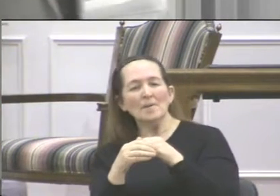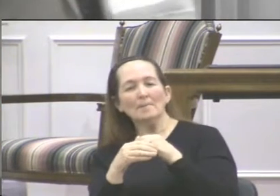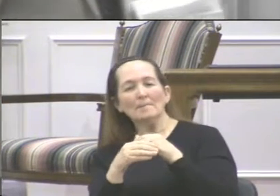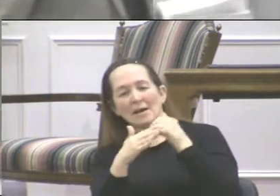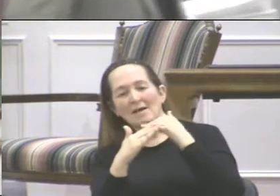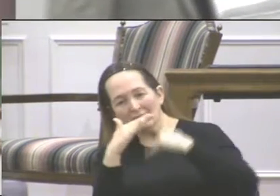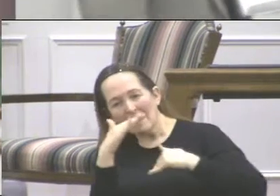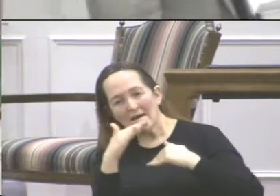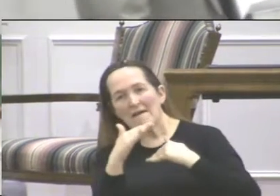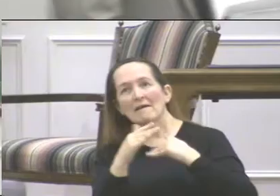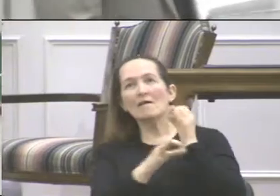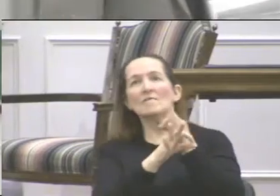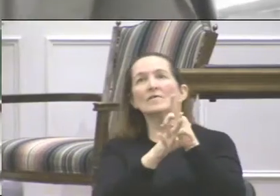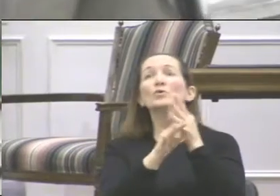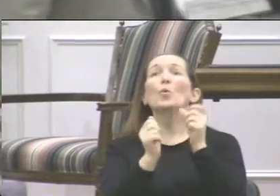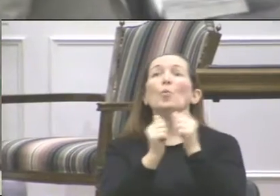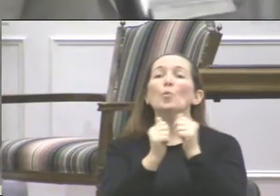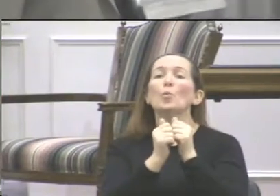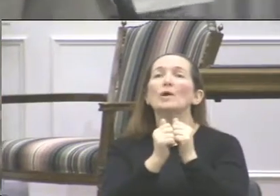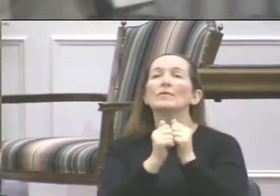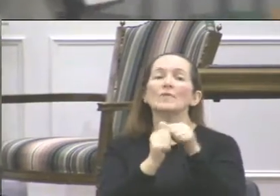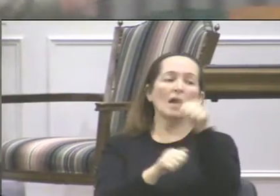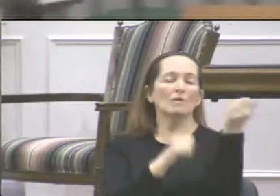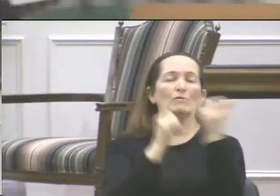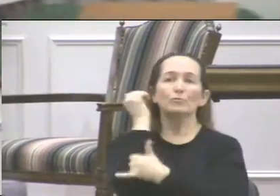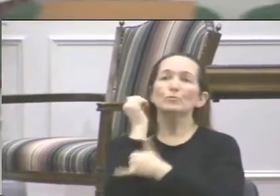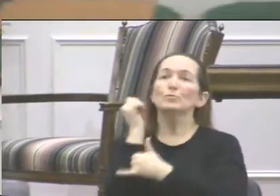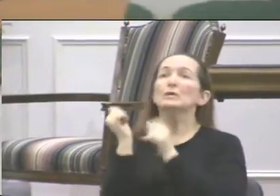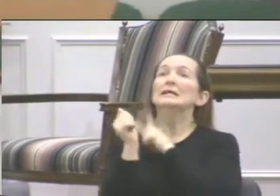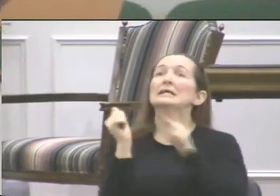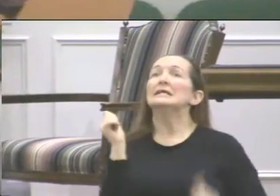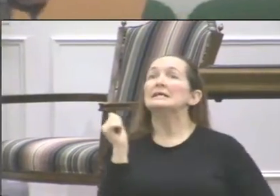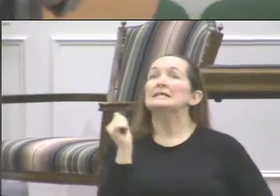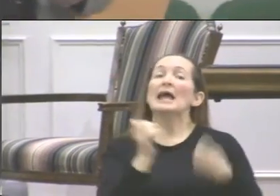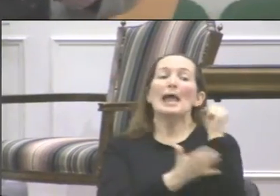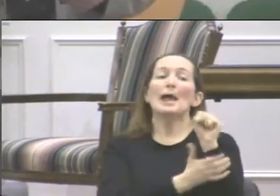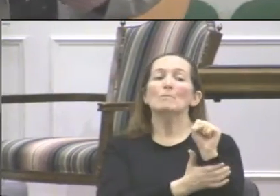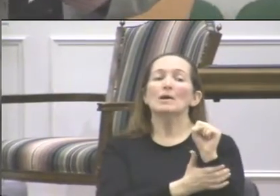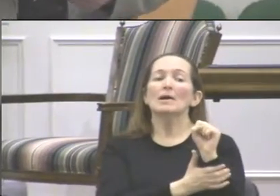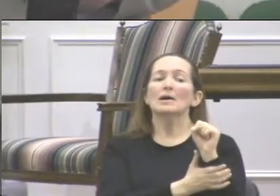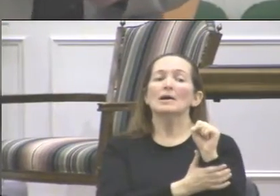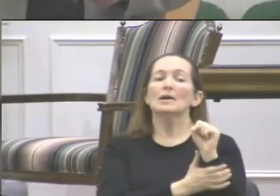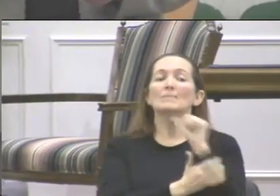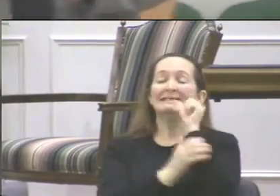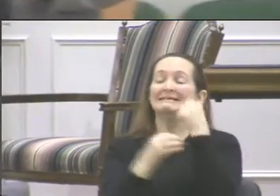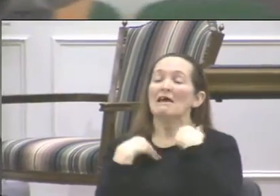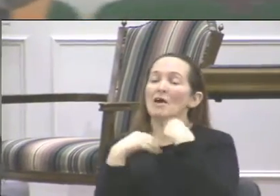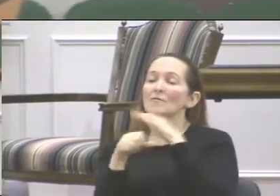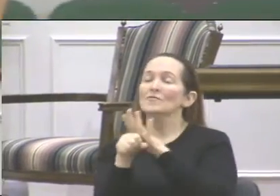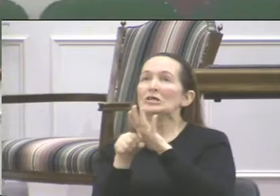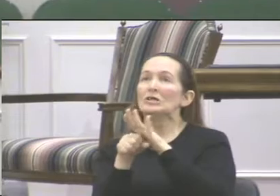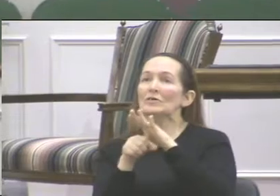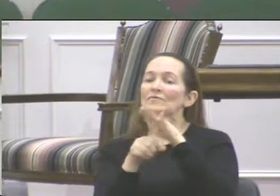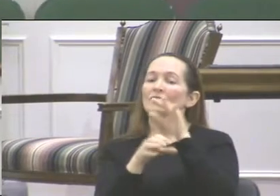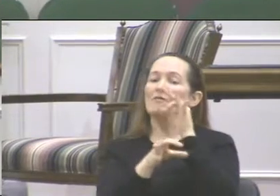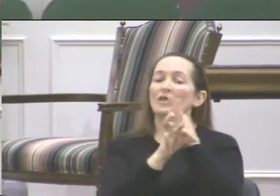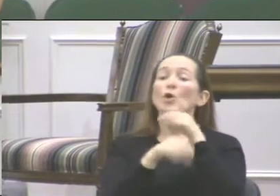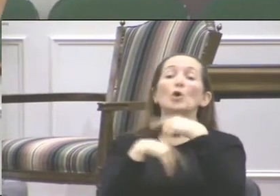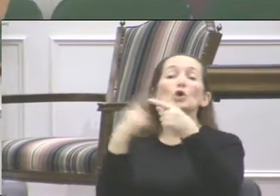with foreign kings. With foreign kings, Abraham's lack of faith. First, he goes down into